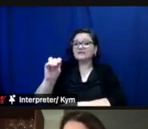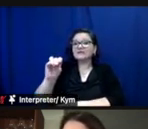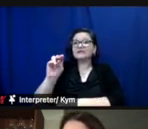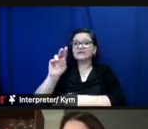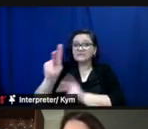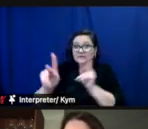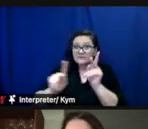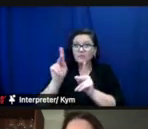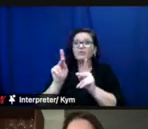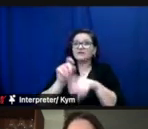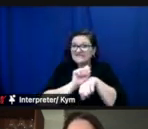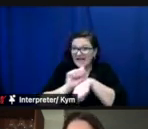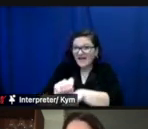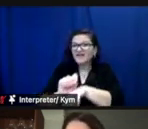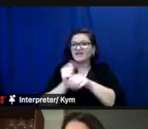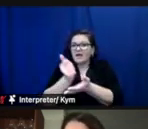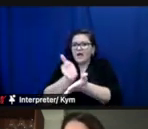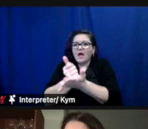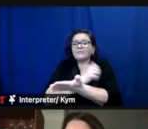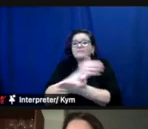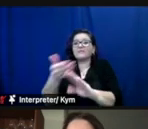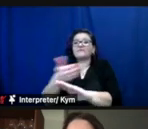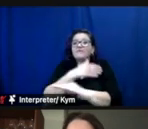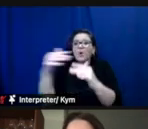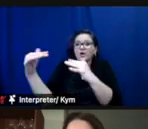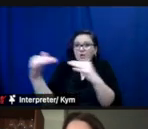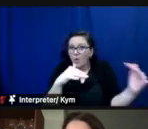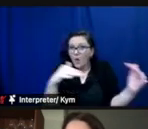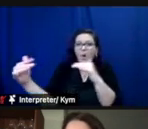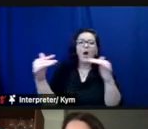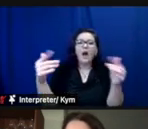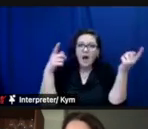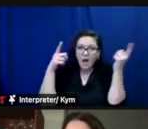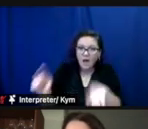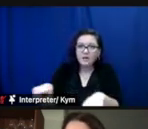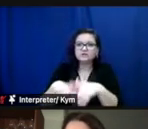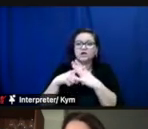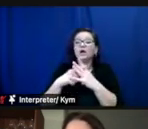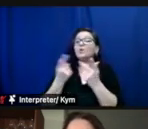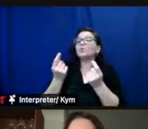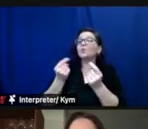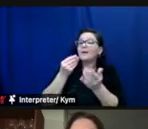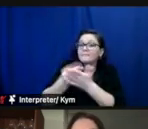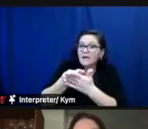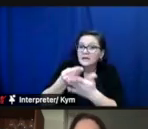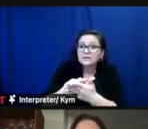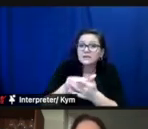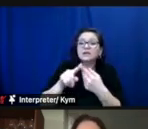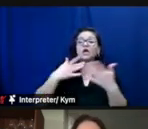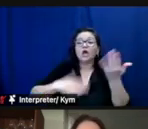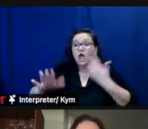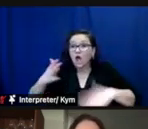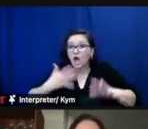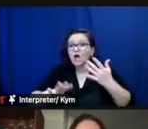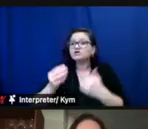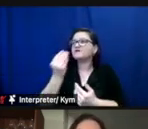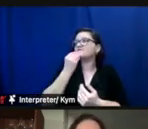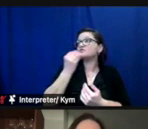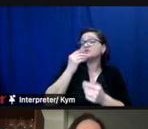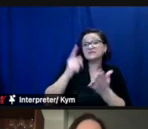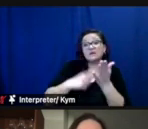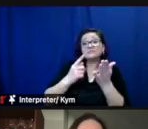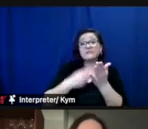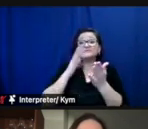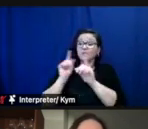out. And he provided a place to stay. He would give them money and clothes, food. And sometimes he would personally walk them